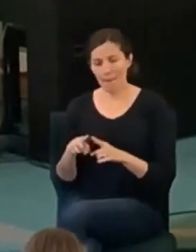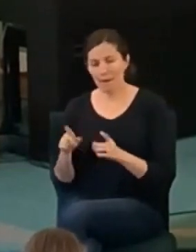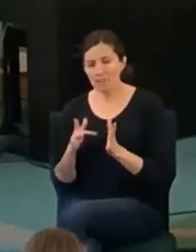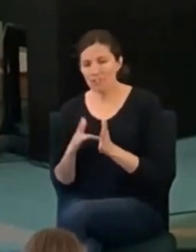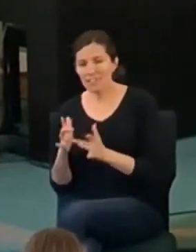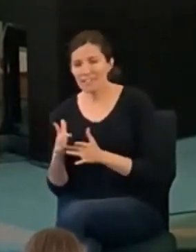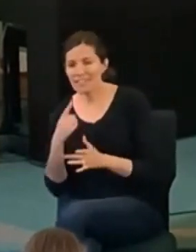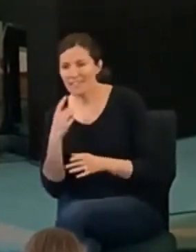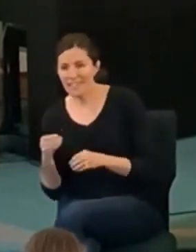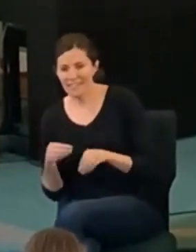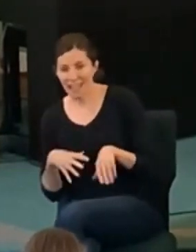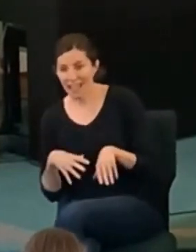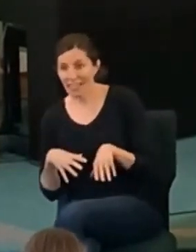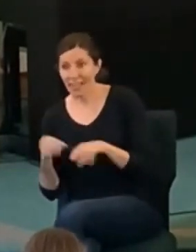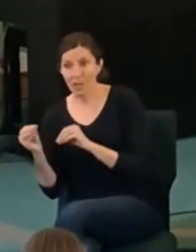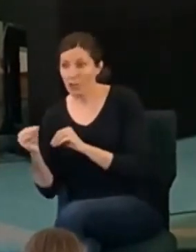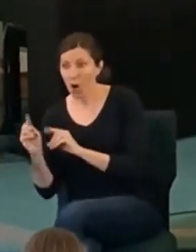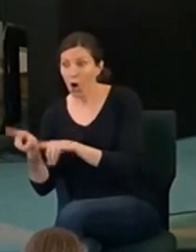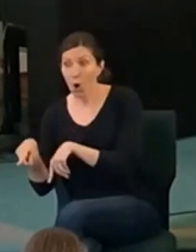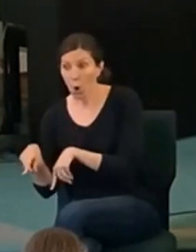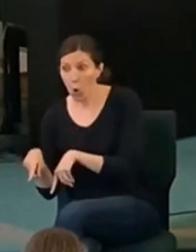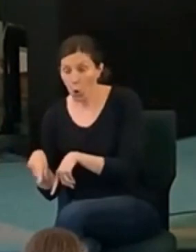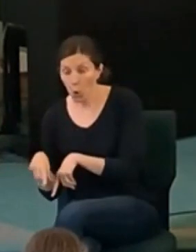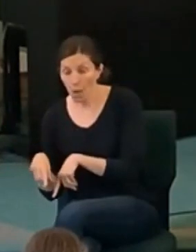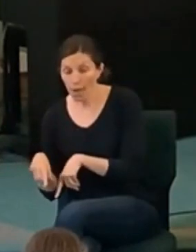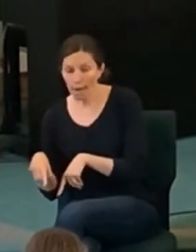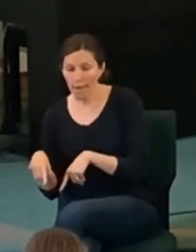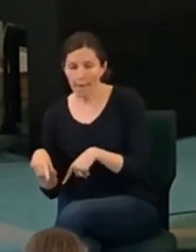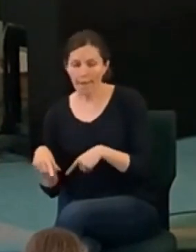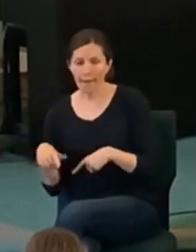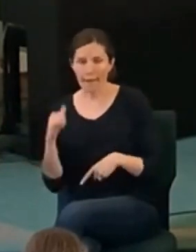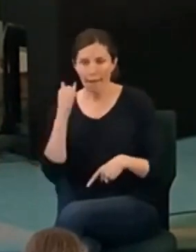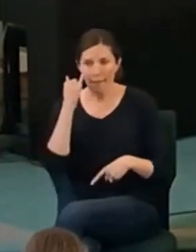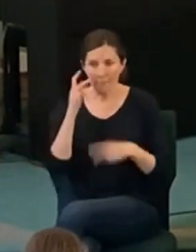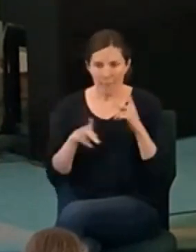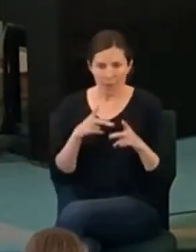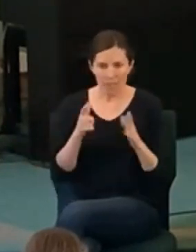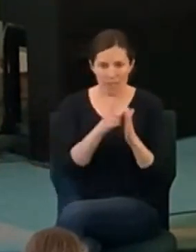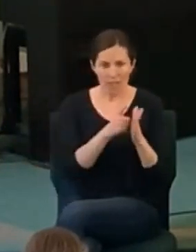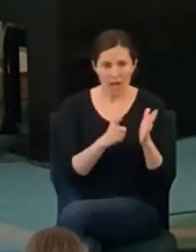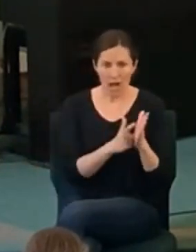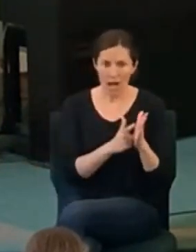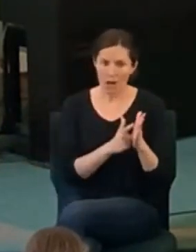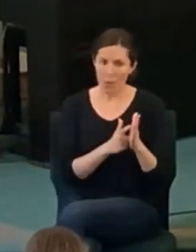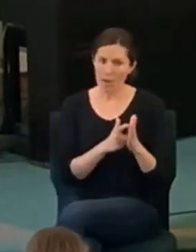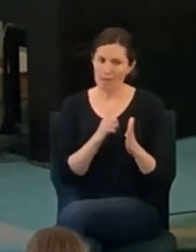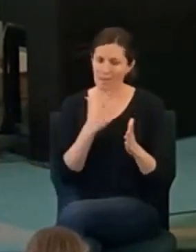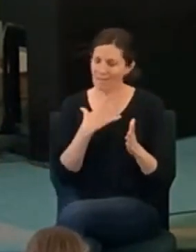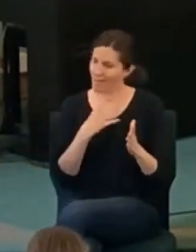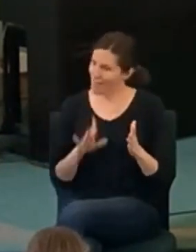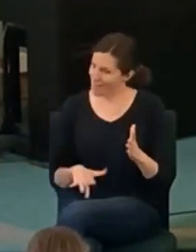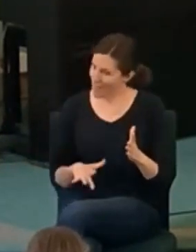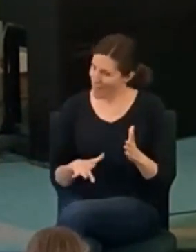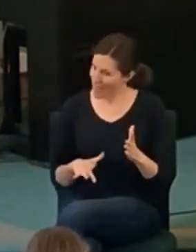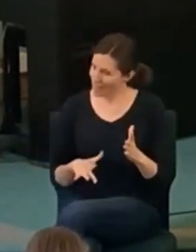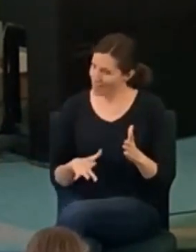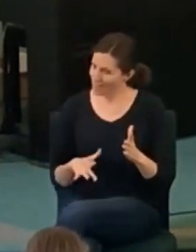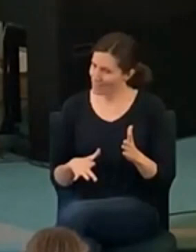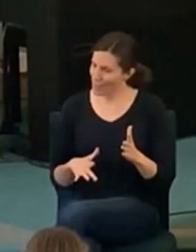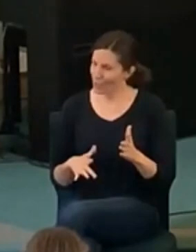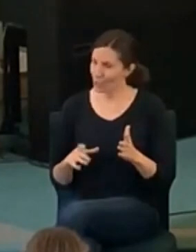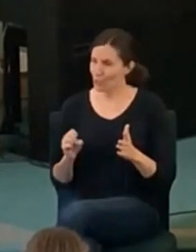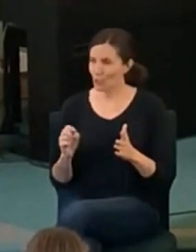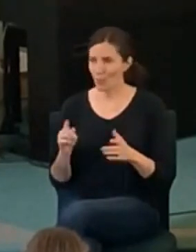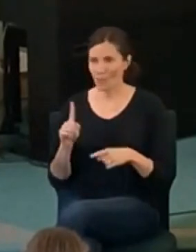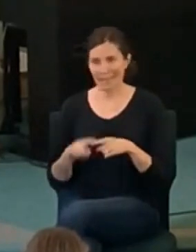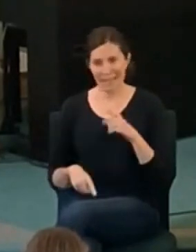go? And that's going to get Jesus in trouble. If he says stone her, the crowd is probably going to turn against Jesus because they're